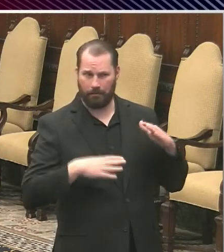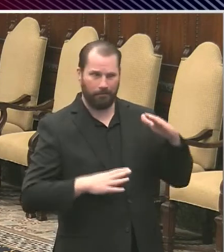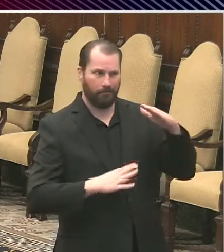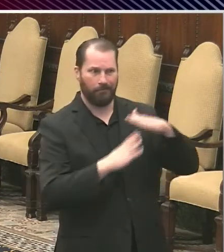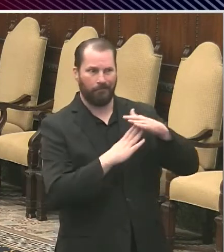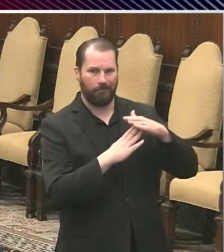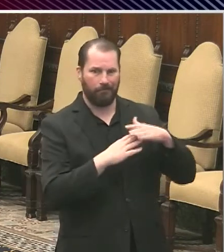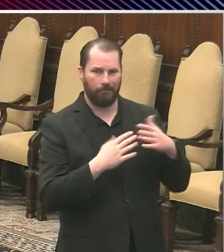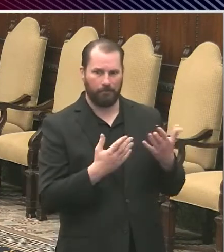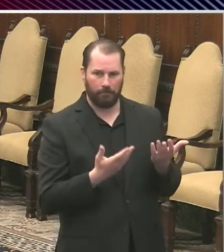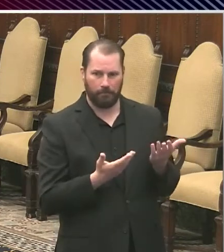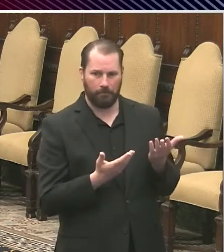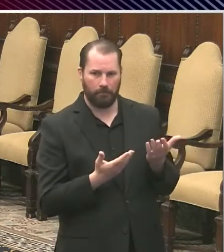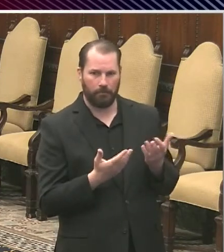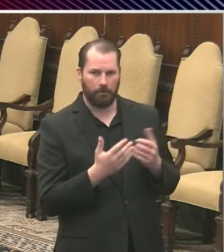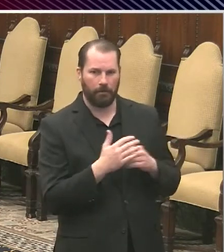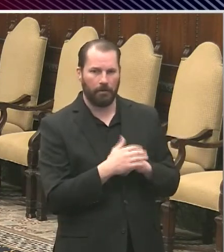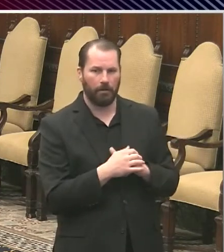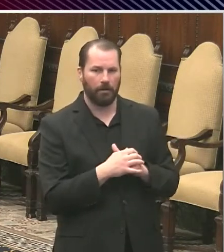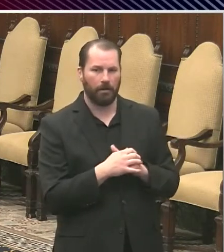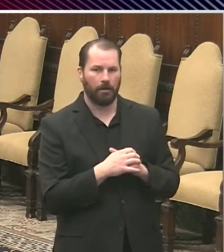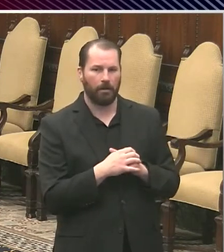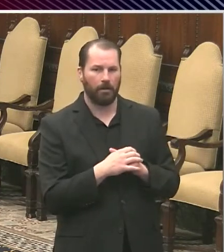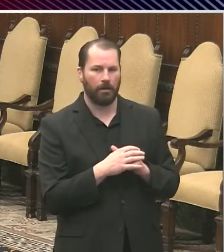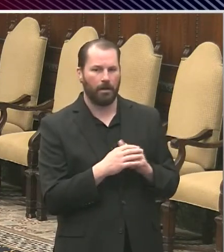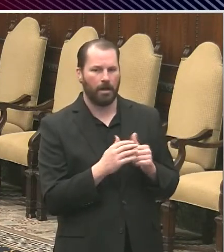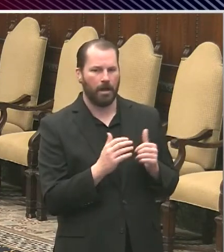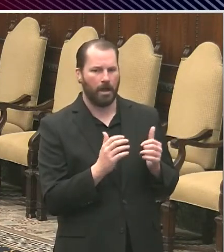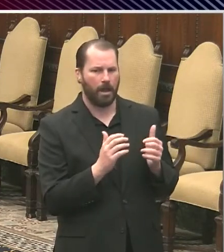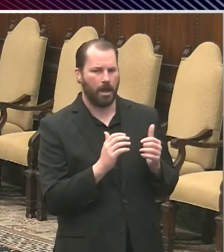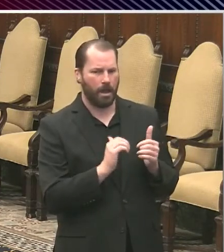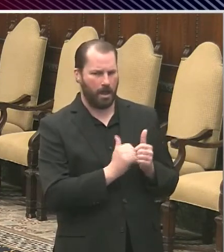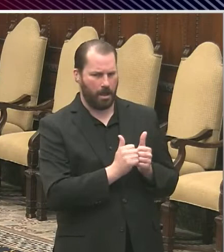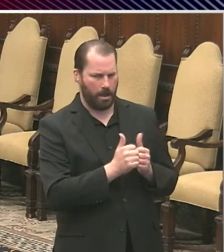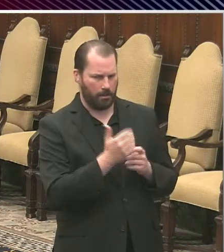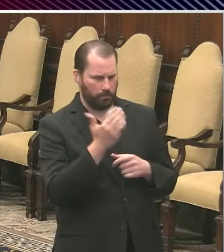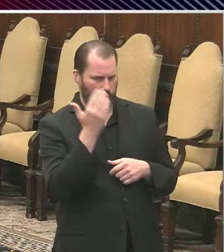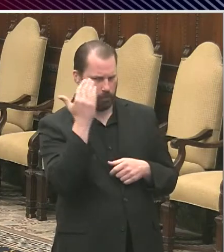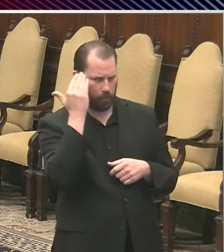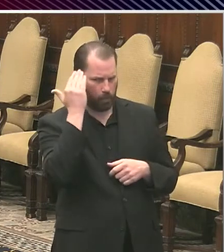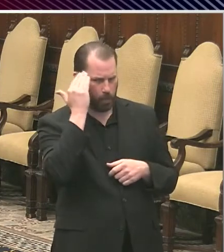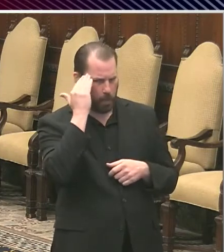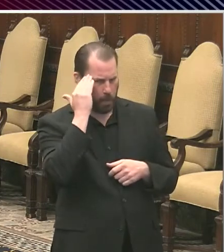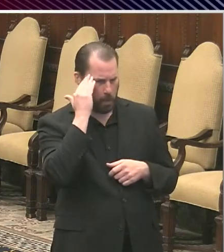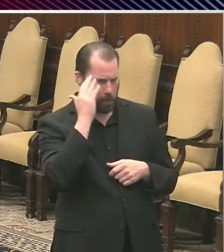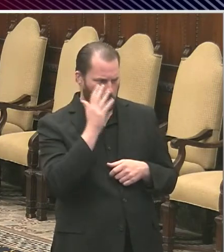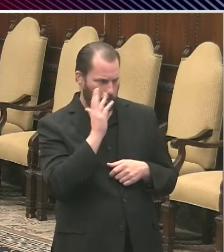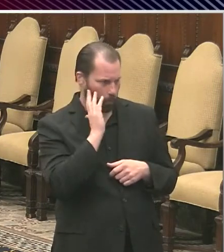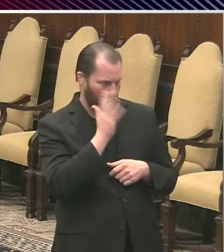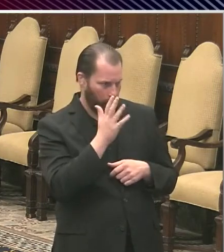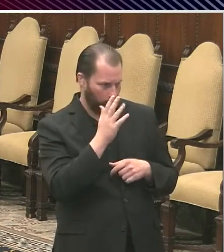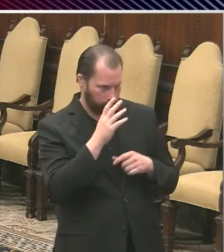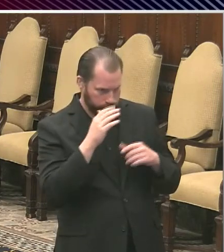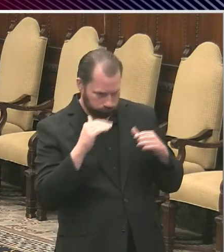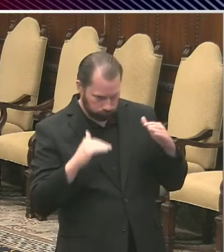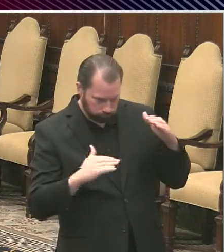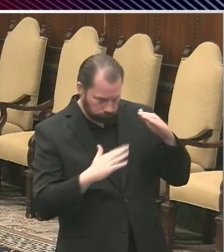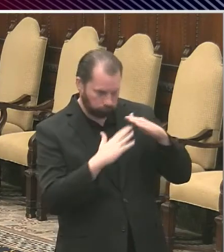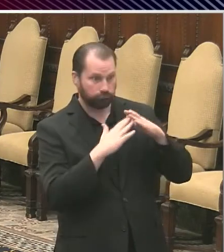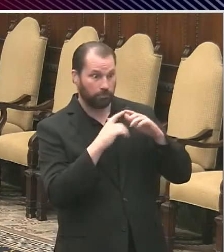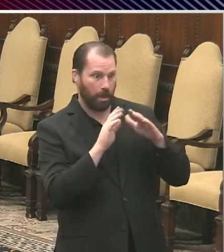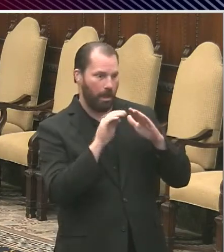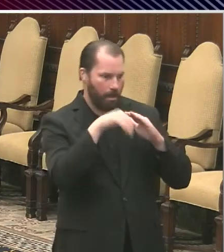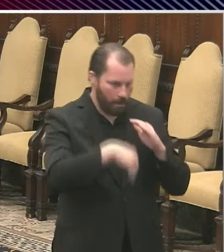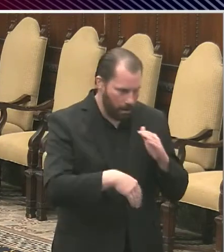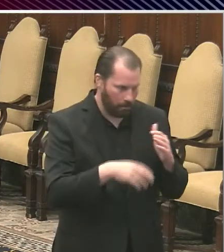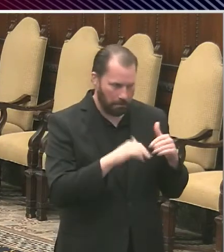like in terms of the number of cases, or how will we know that that's where we are? Yeah, unfortunately, you don't know whether you passed the peak until you're